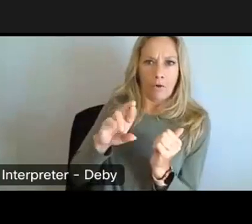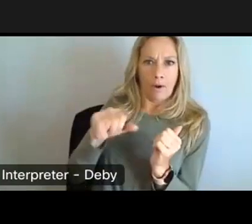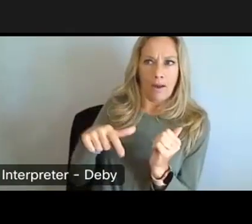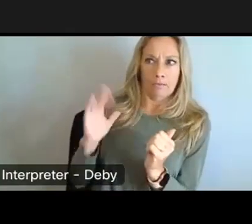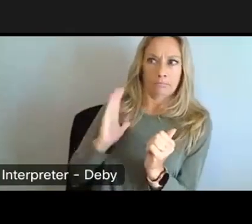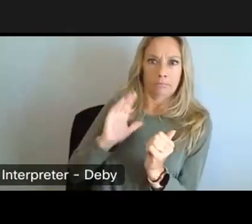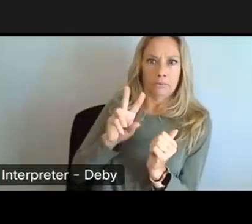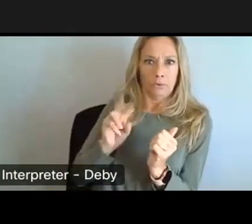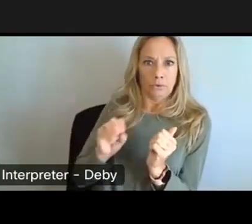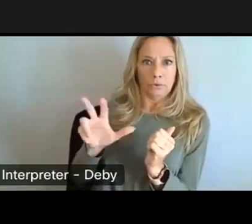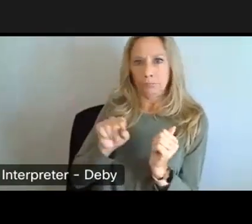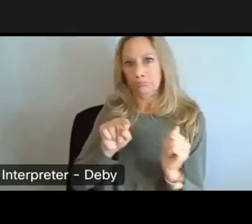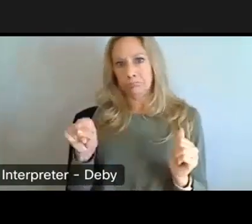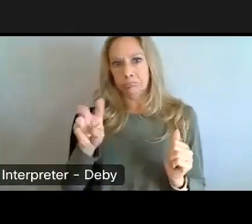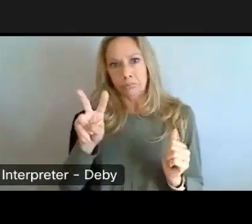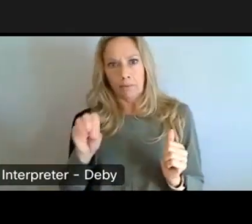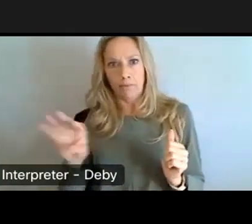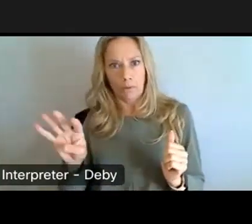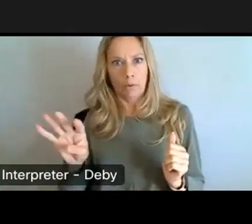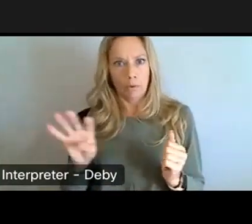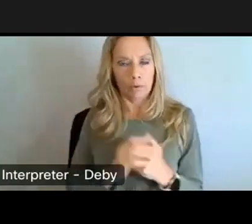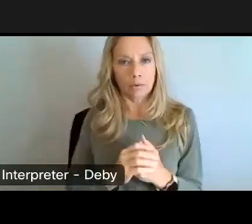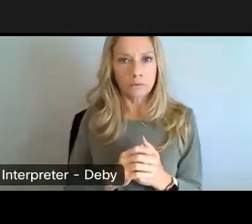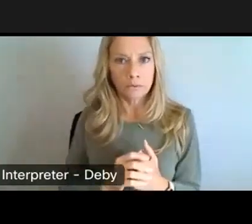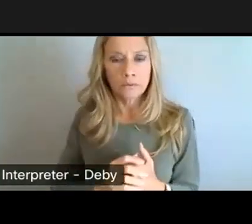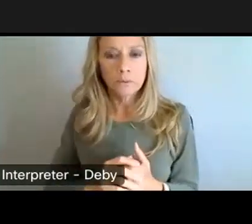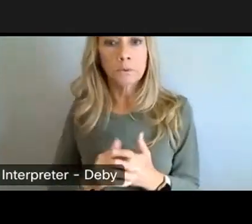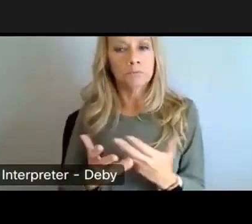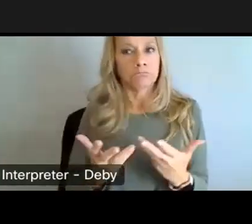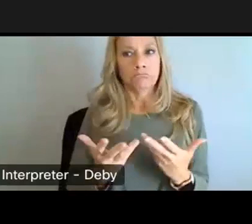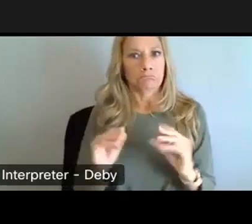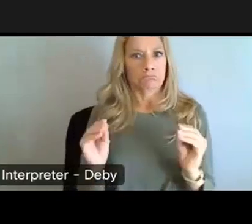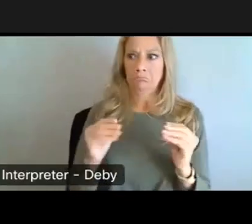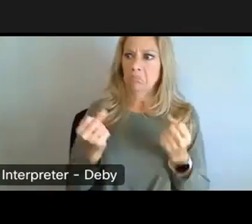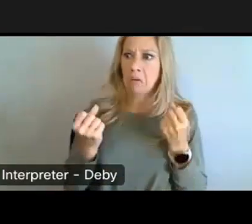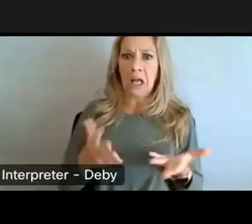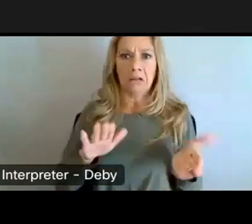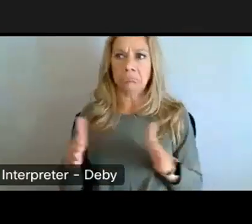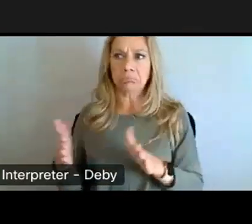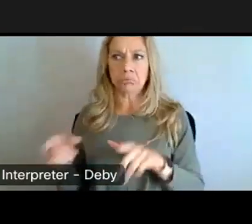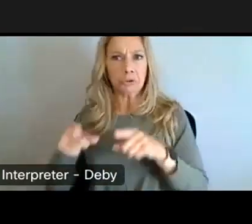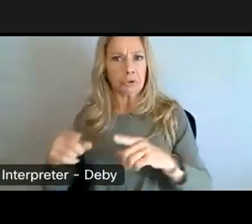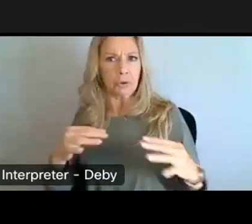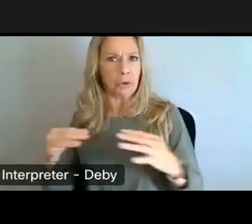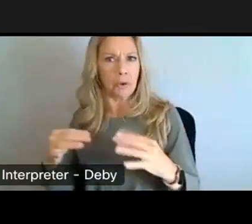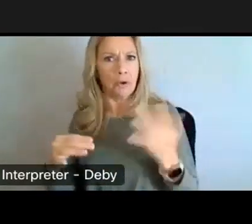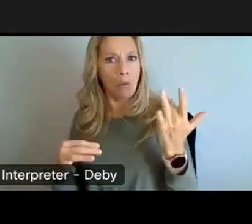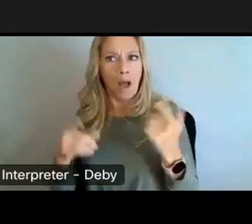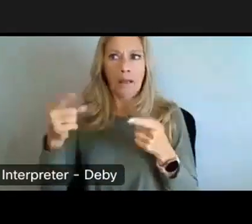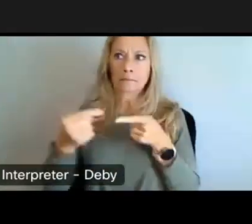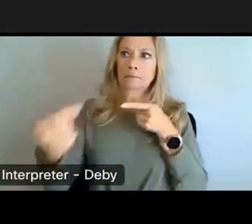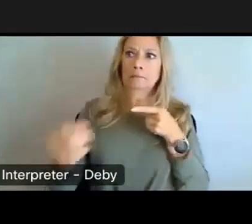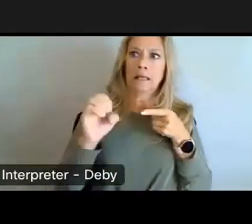in 2003, 2004, we didn't take a lot of casualties. We didn't have a lot of killed in combat because the enemy didn't know